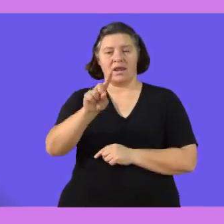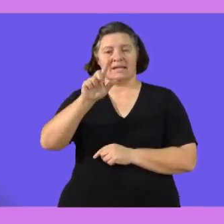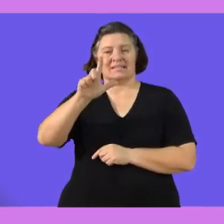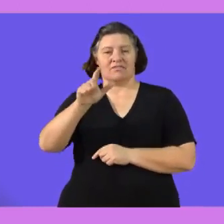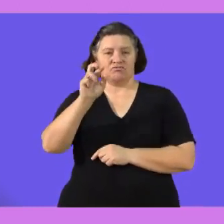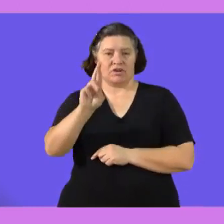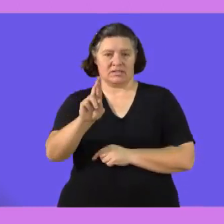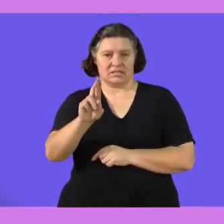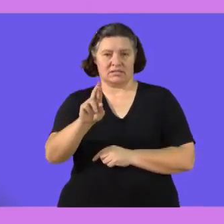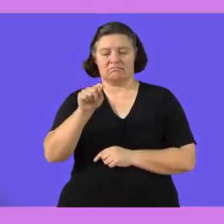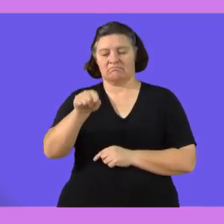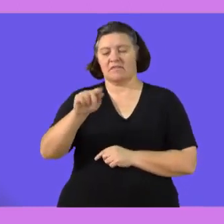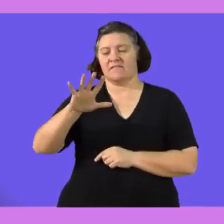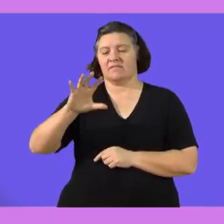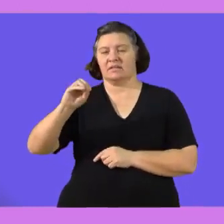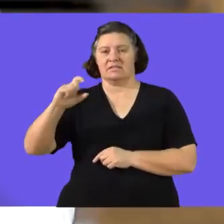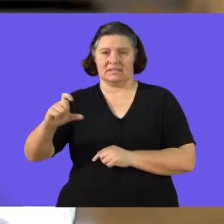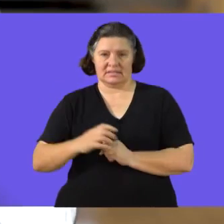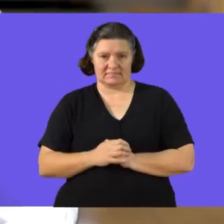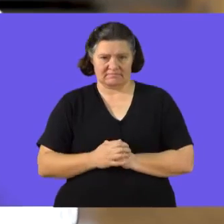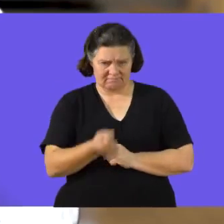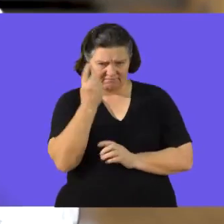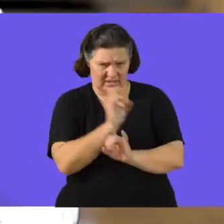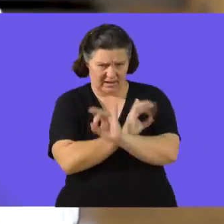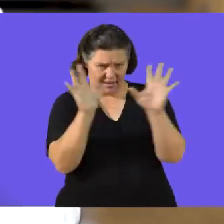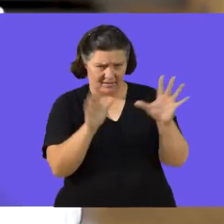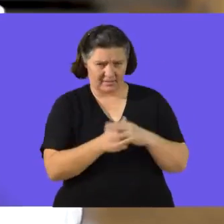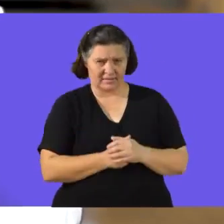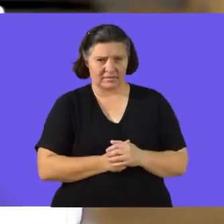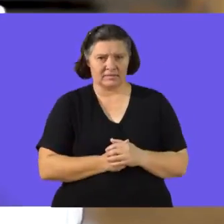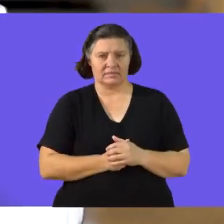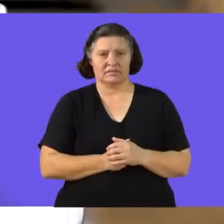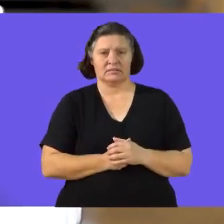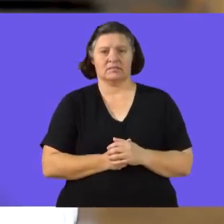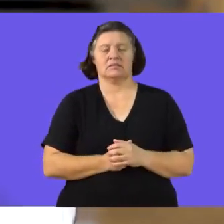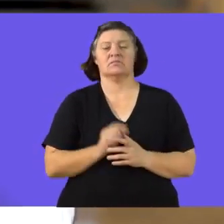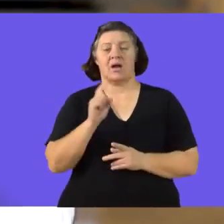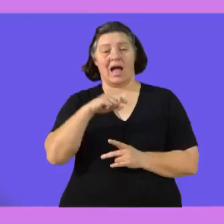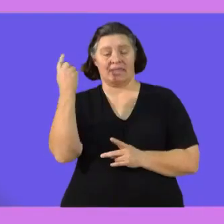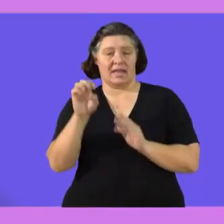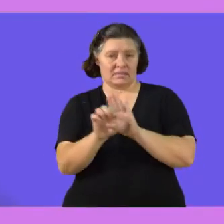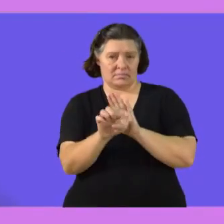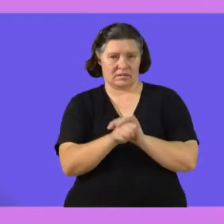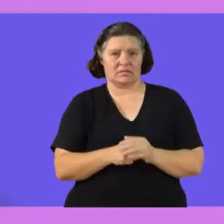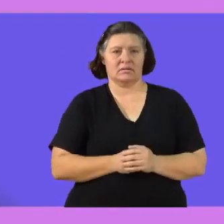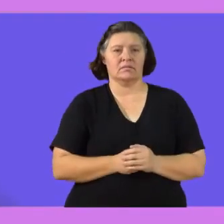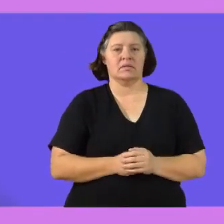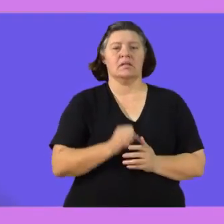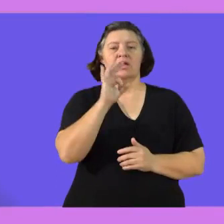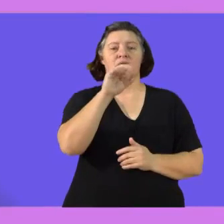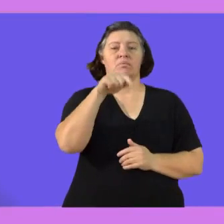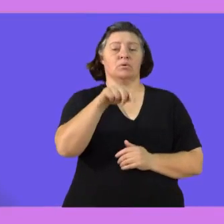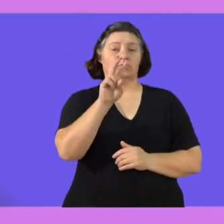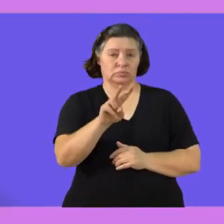1,117 rand and 50 cents. Guys, I hope that is clear. Let's look at another example. At